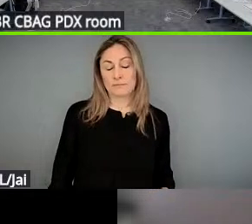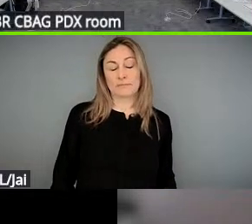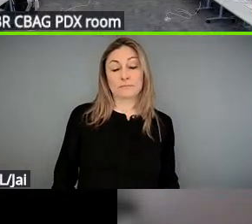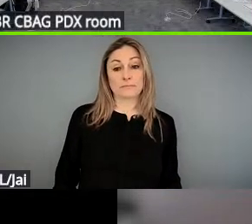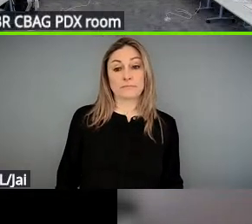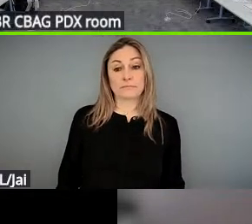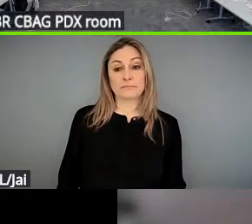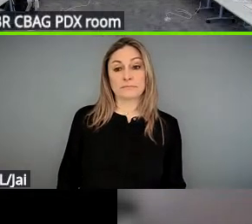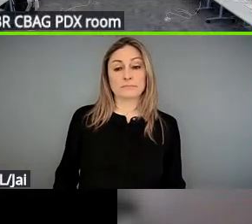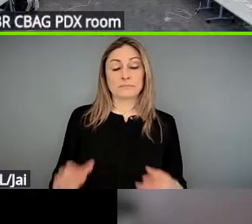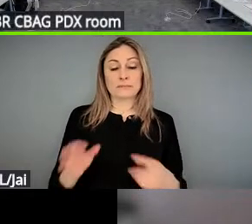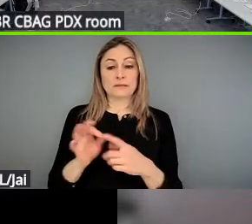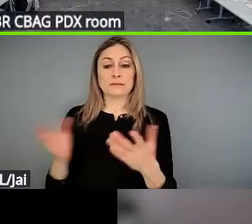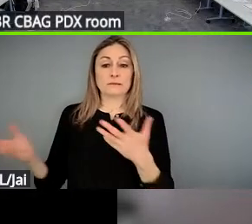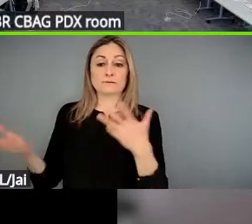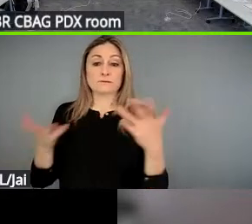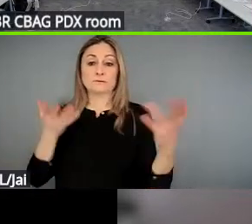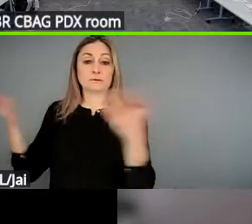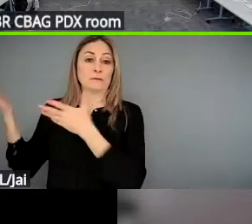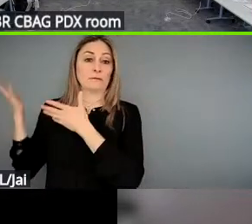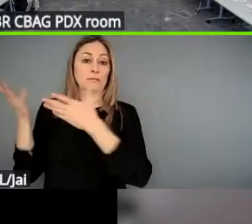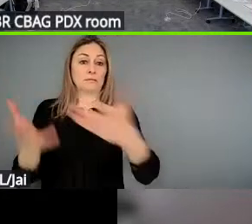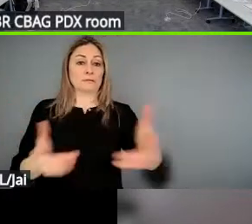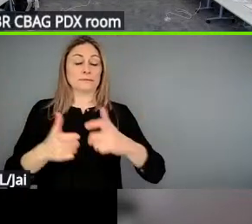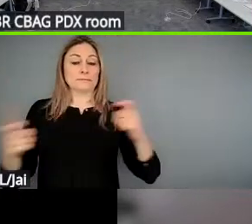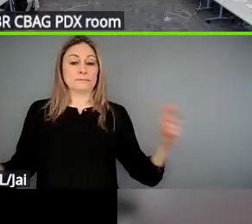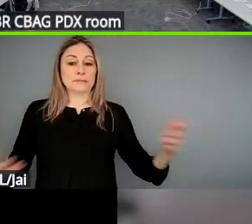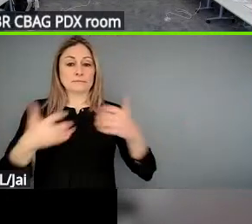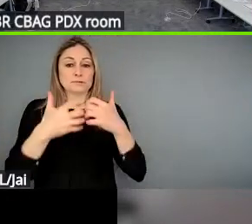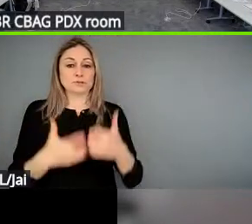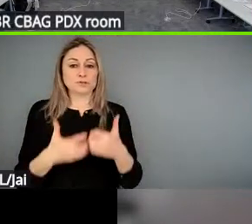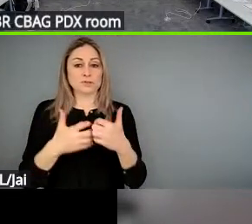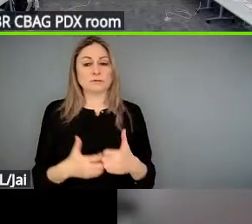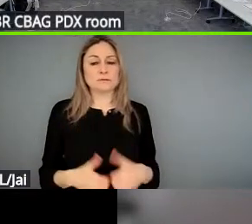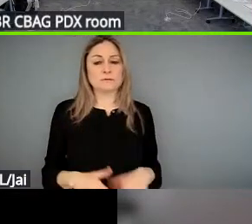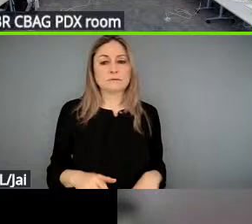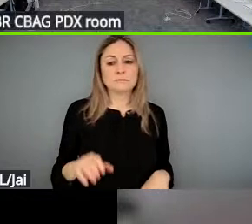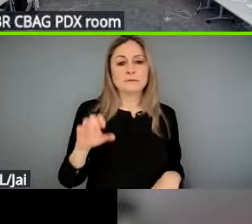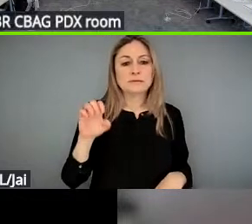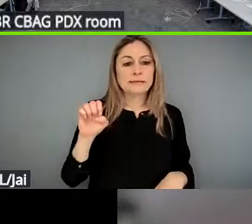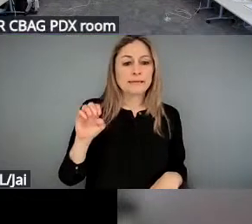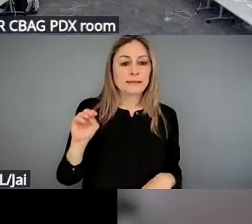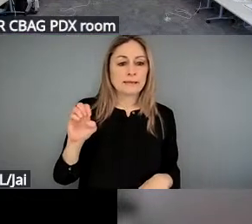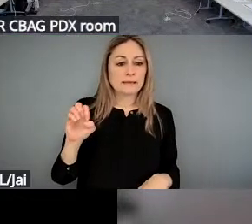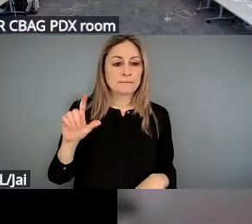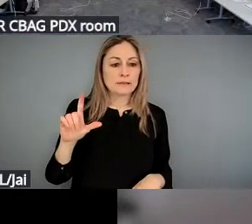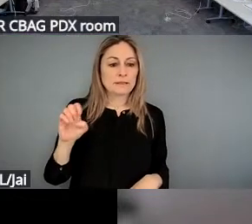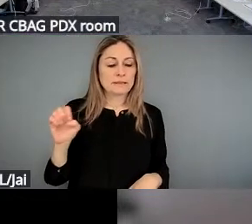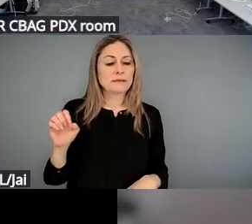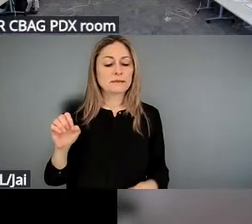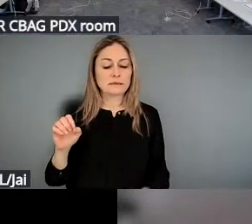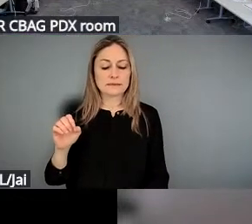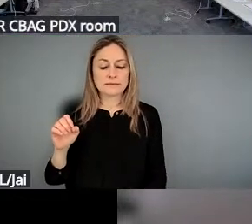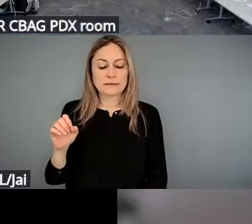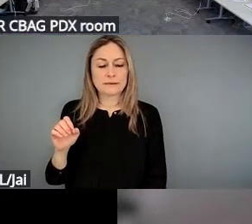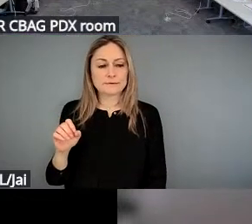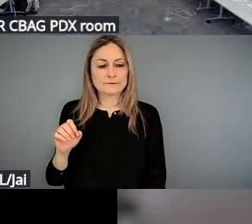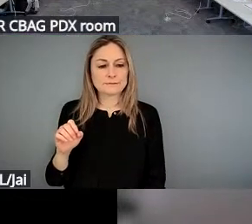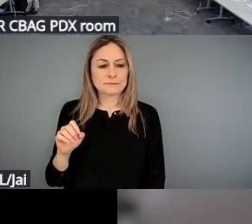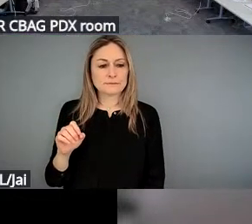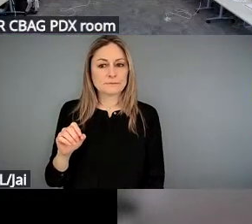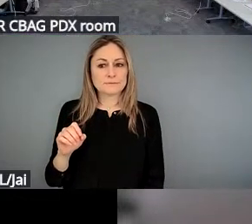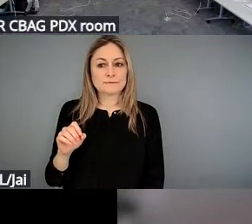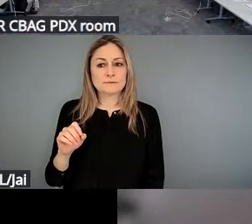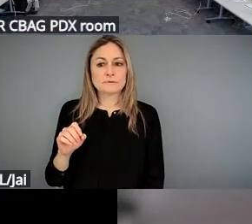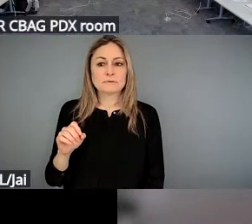and incinerate it or something. Emily, and then we'll go to Corky. Yeah, I just wanted to note,